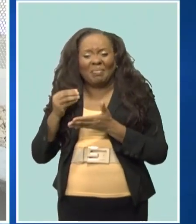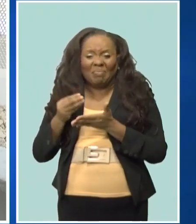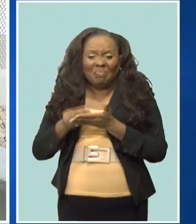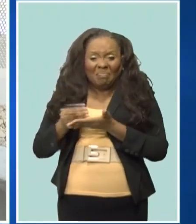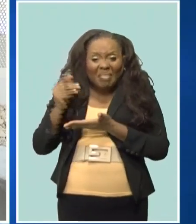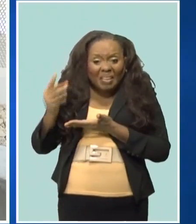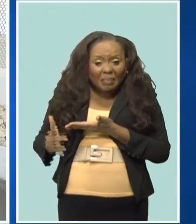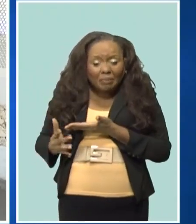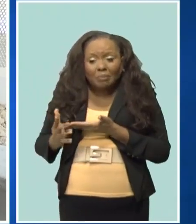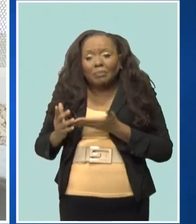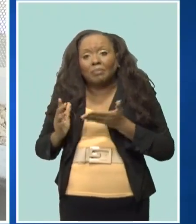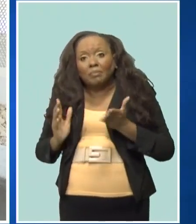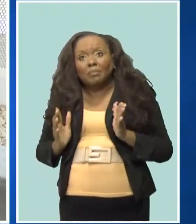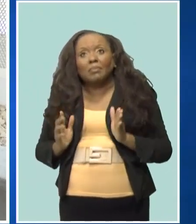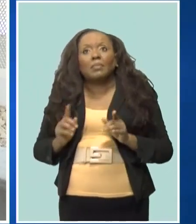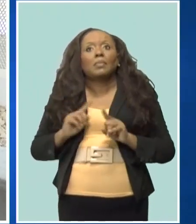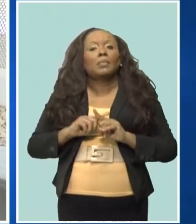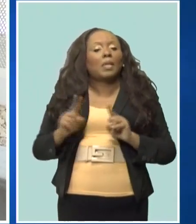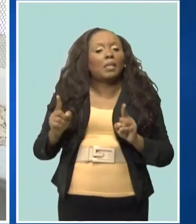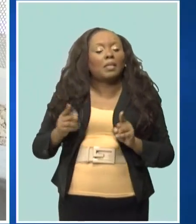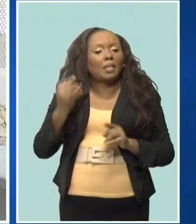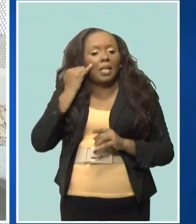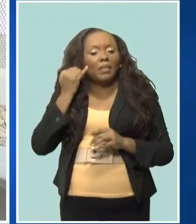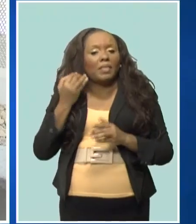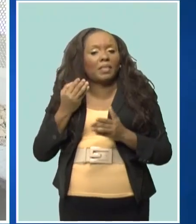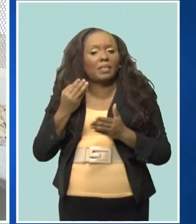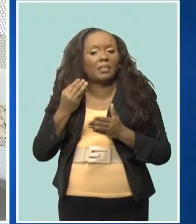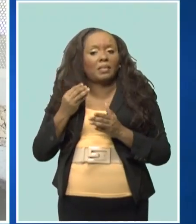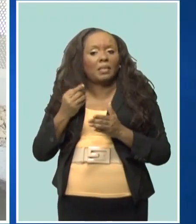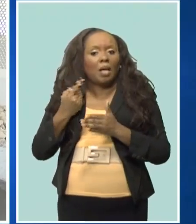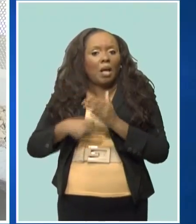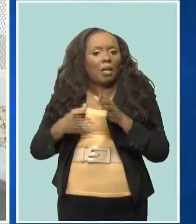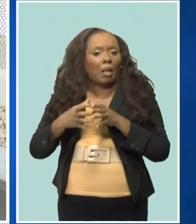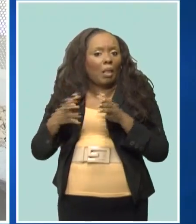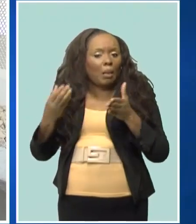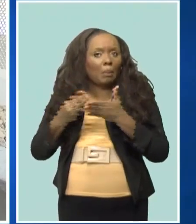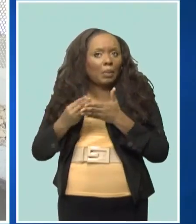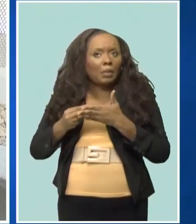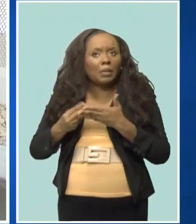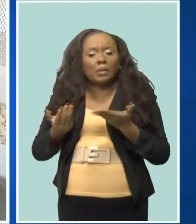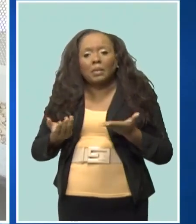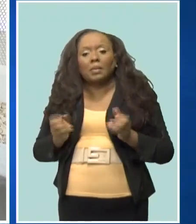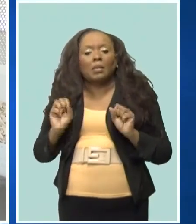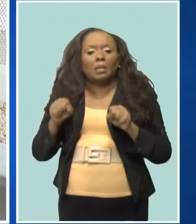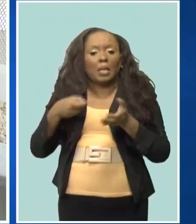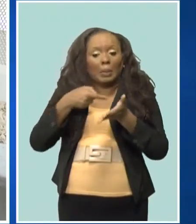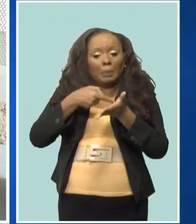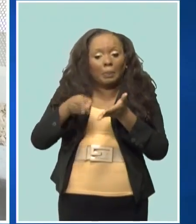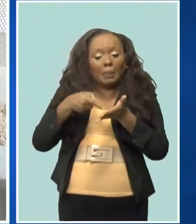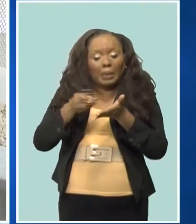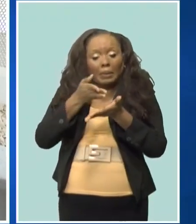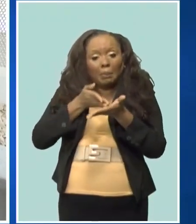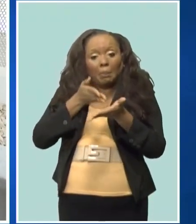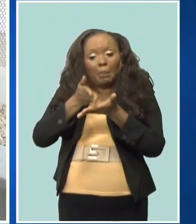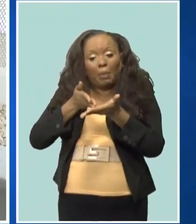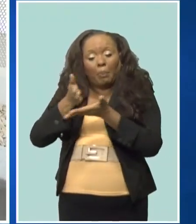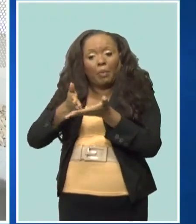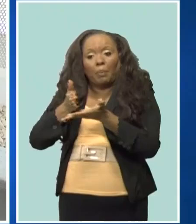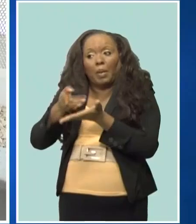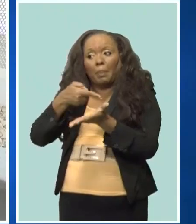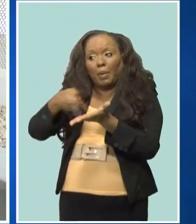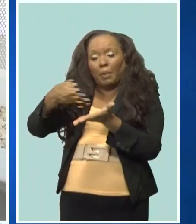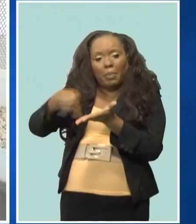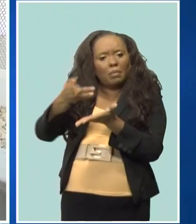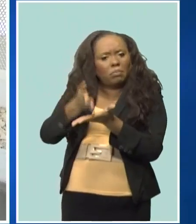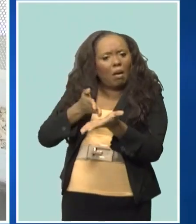and meanings that even though it is pricey, they got terms and conditions that you can pay to help yourself